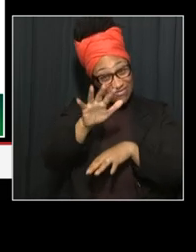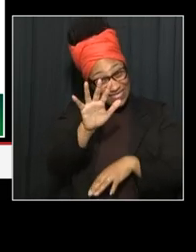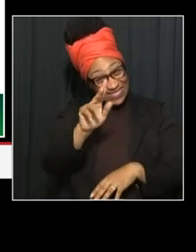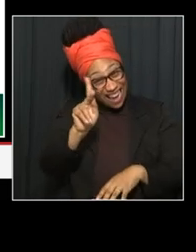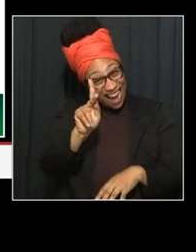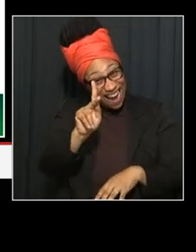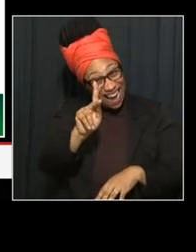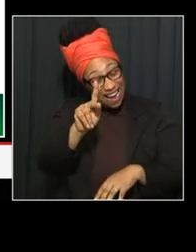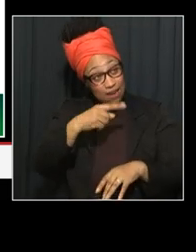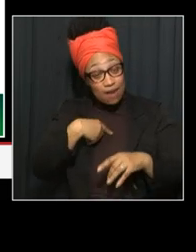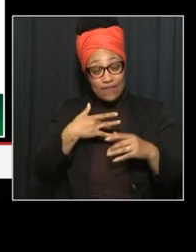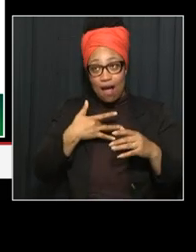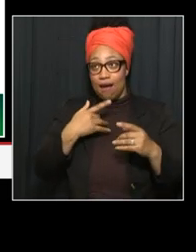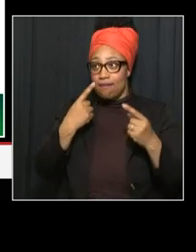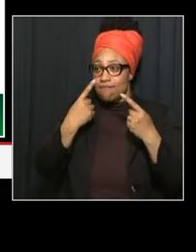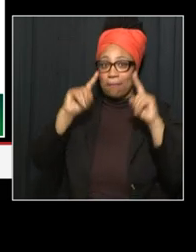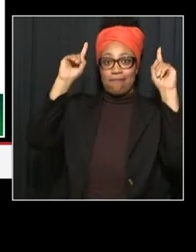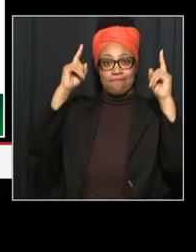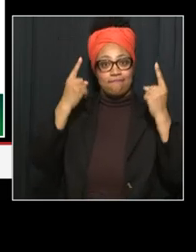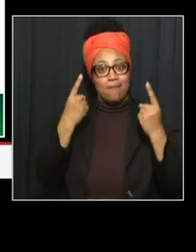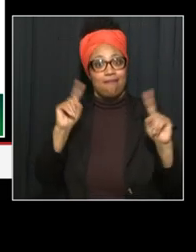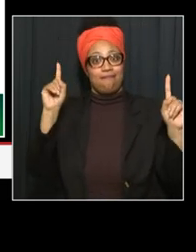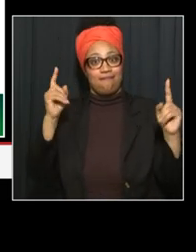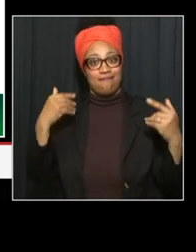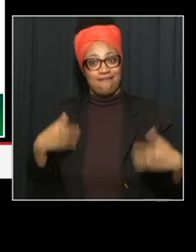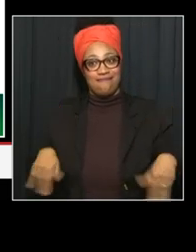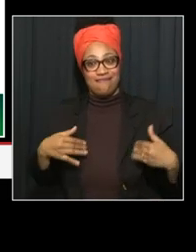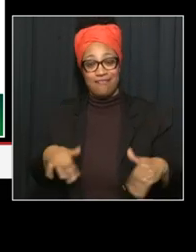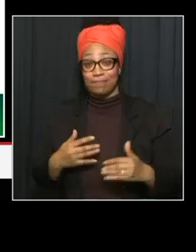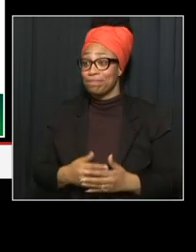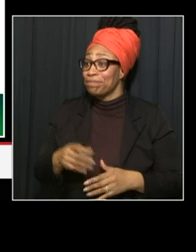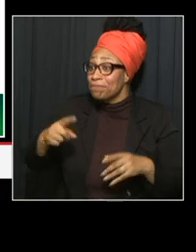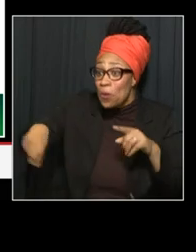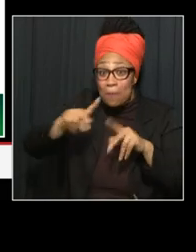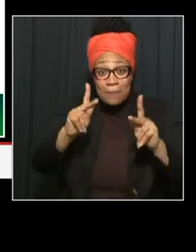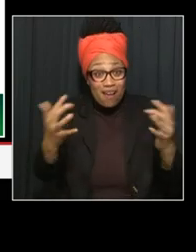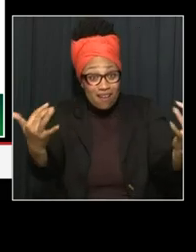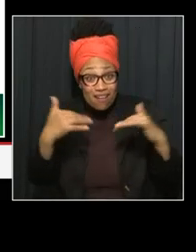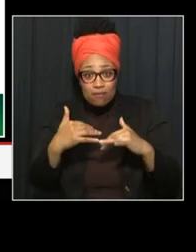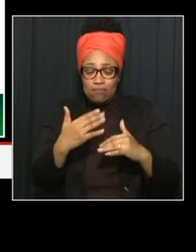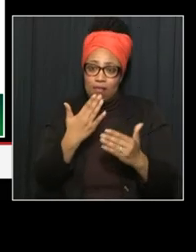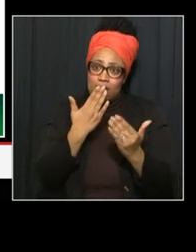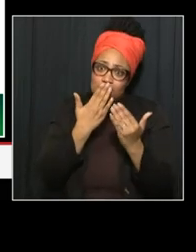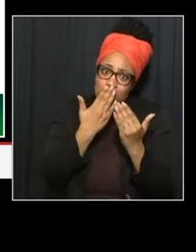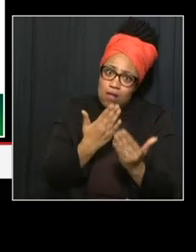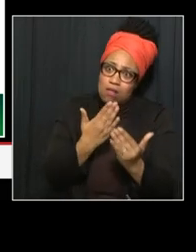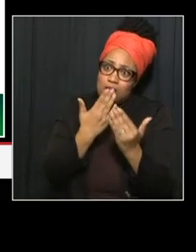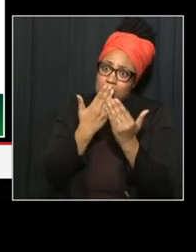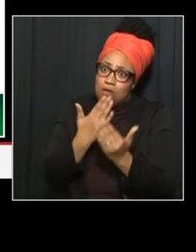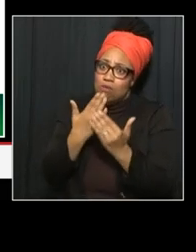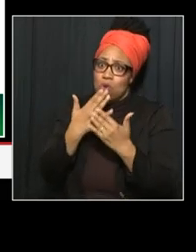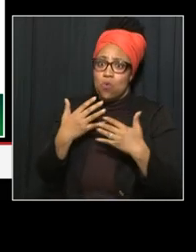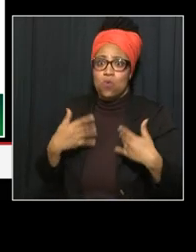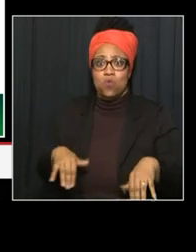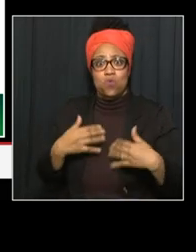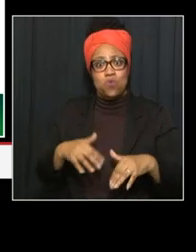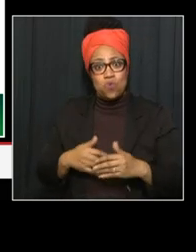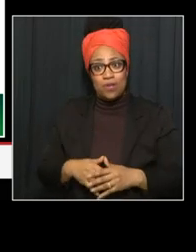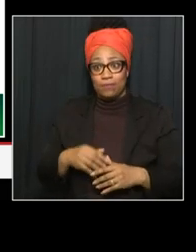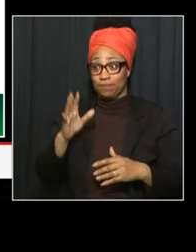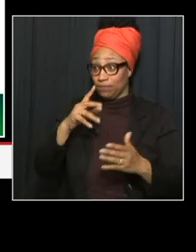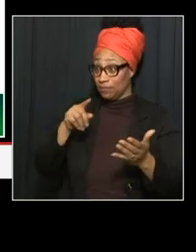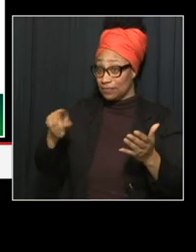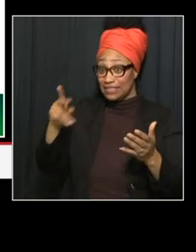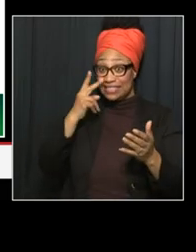for being here today in person at our over 11 watch parties across all 8 wards of D.C., watching us